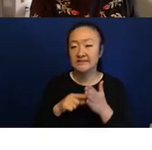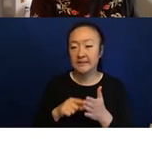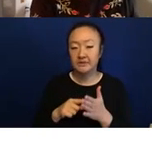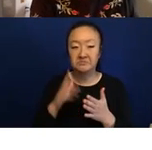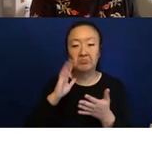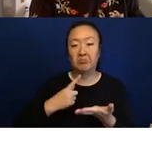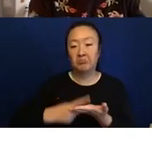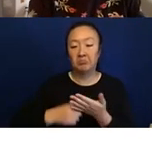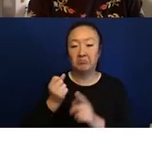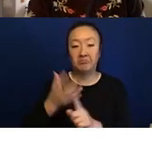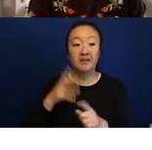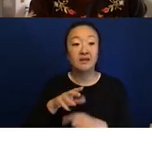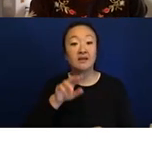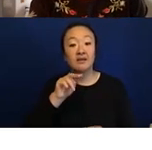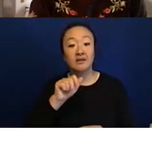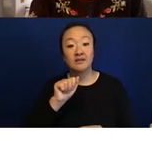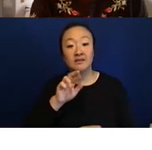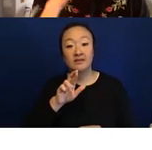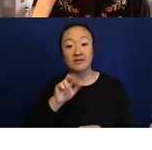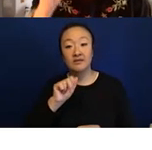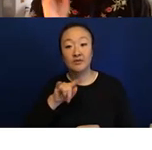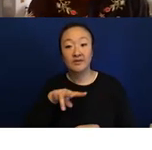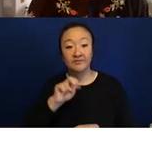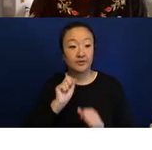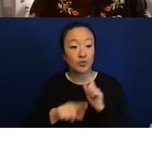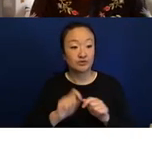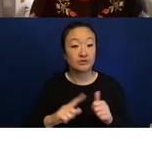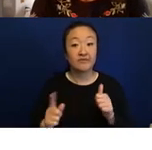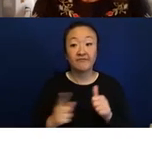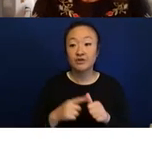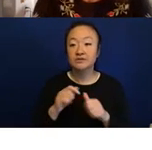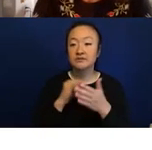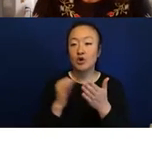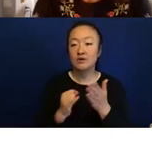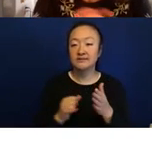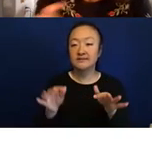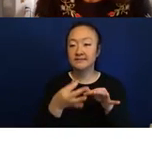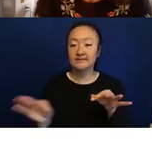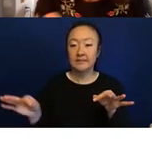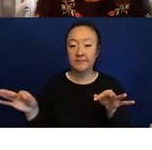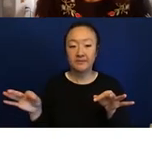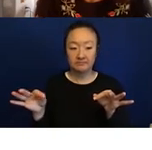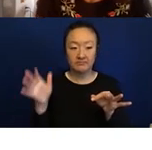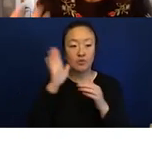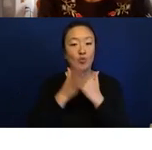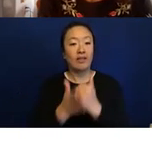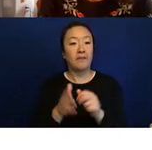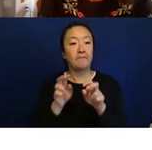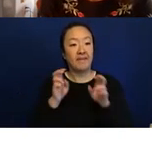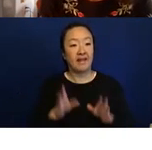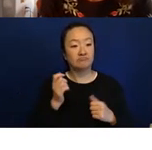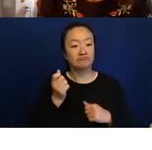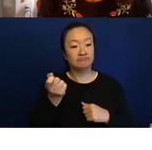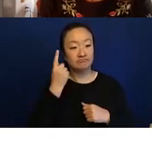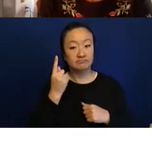Okay, in the narrative questions, the first one is an artistic statement, which will help the panelists